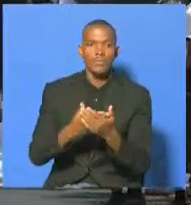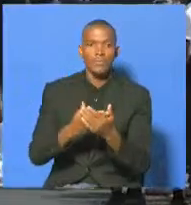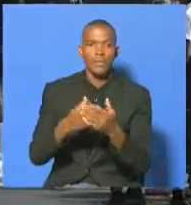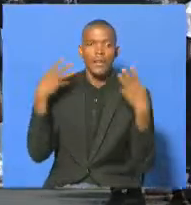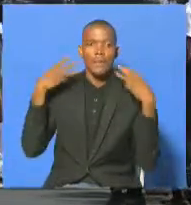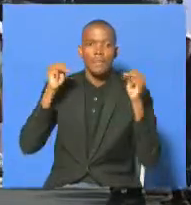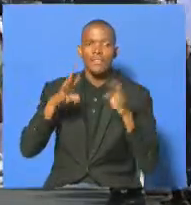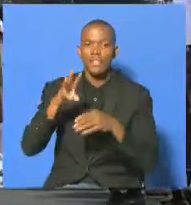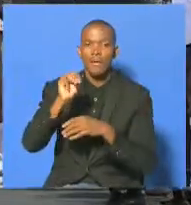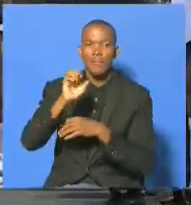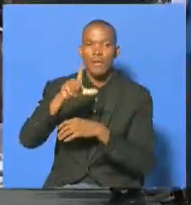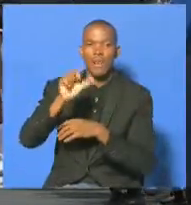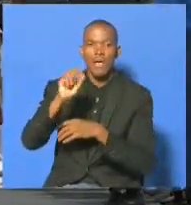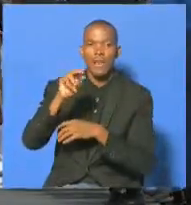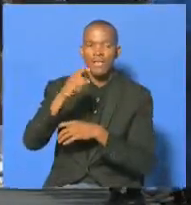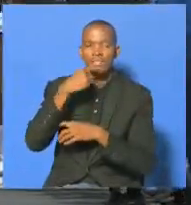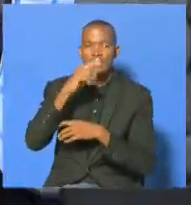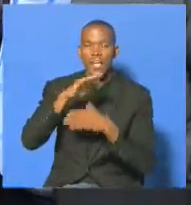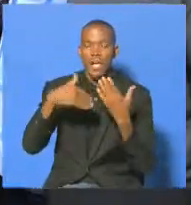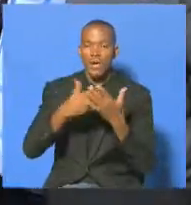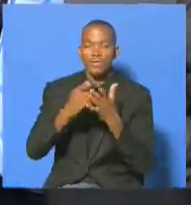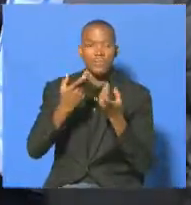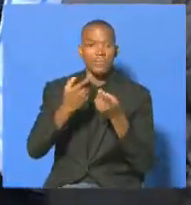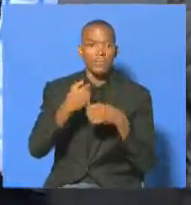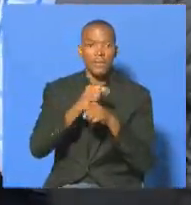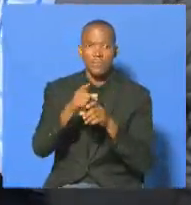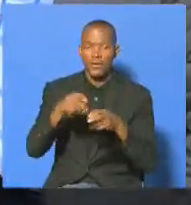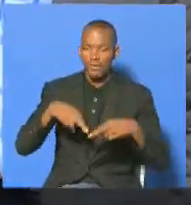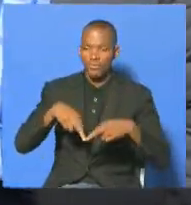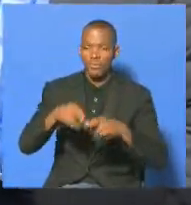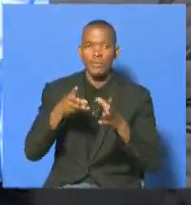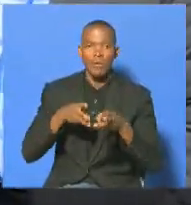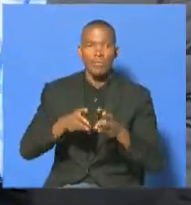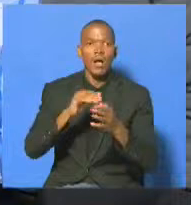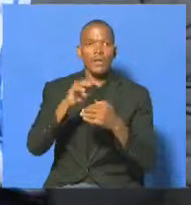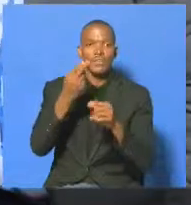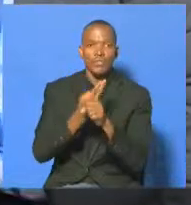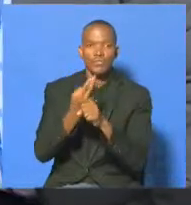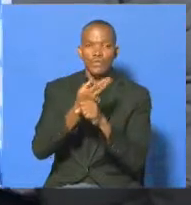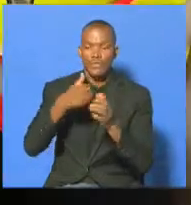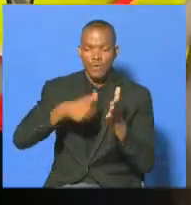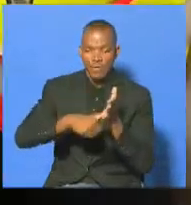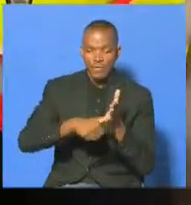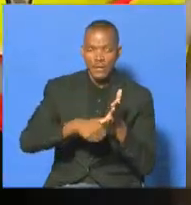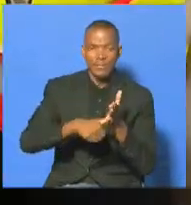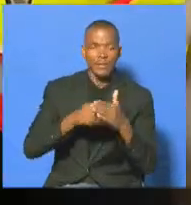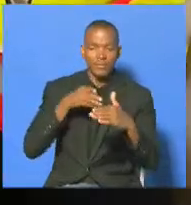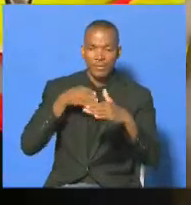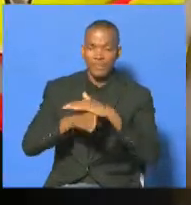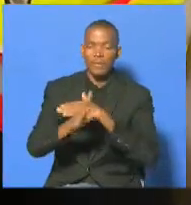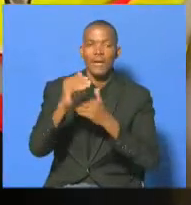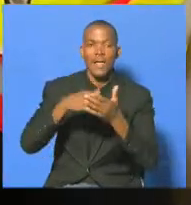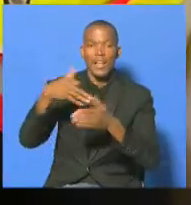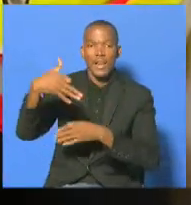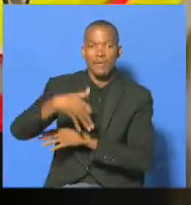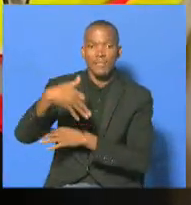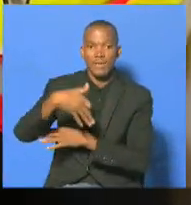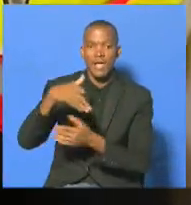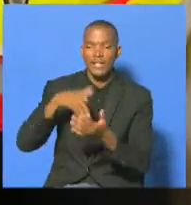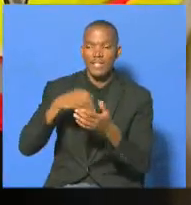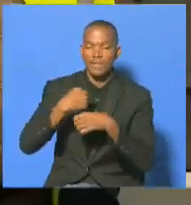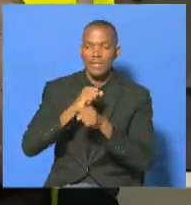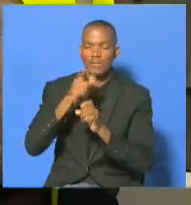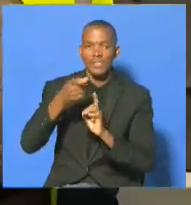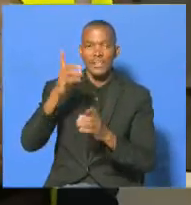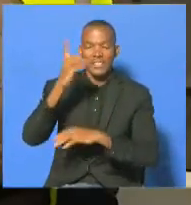Minister Mulale stated that by harmonizing traveling rules like introducing the use of identity cards to cross into Namibia and reducing the